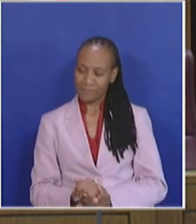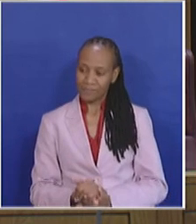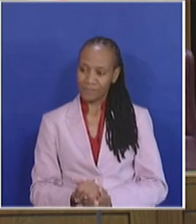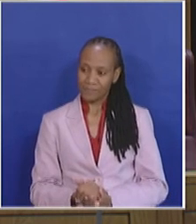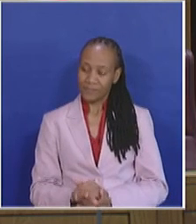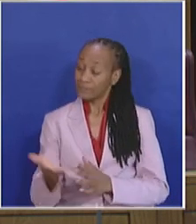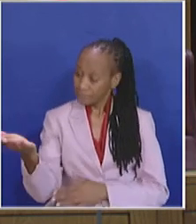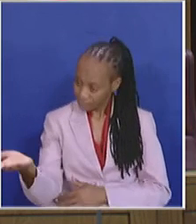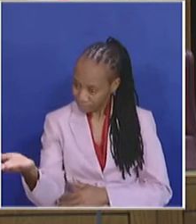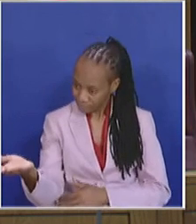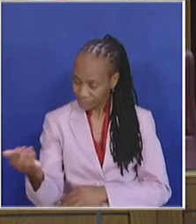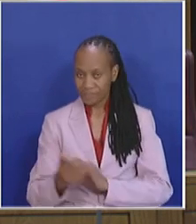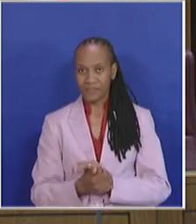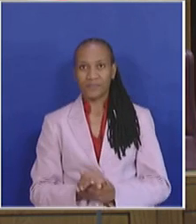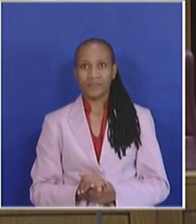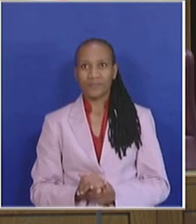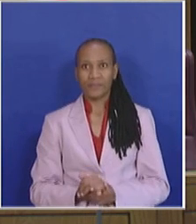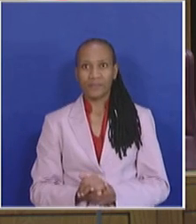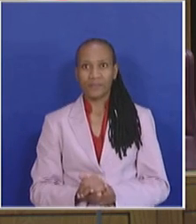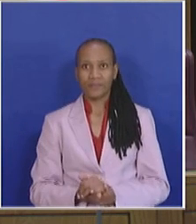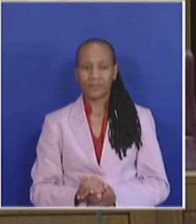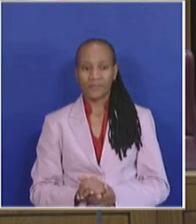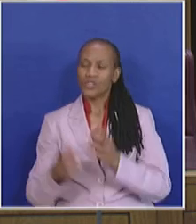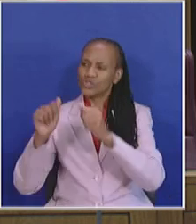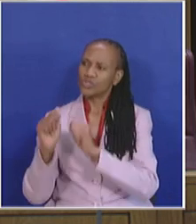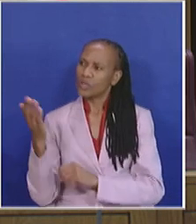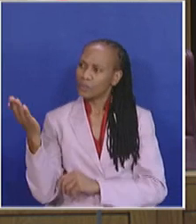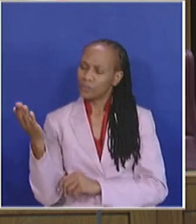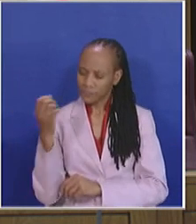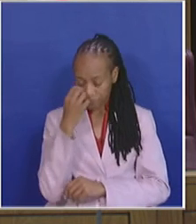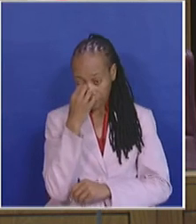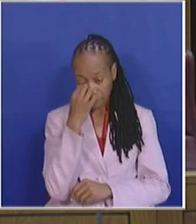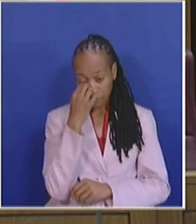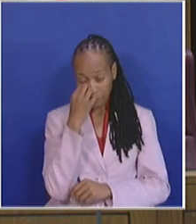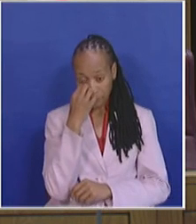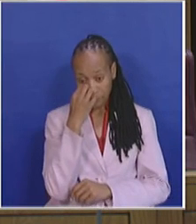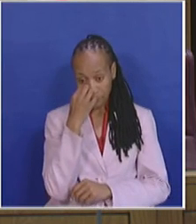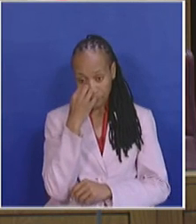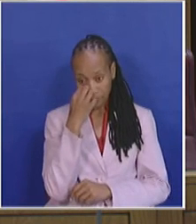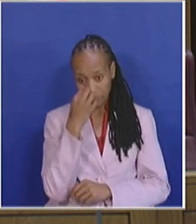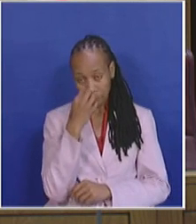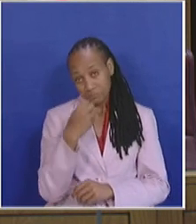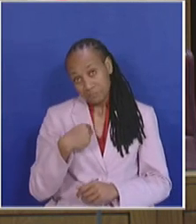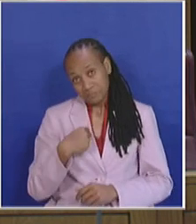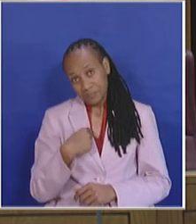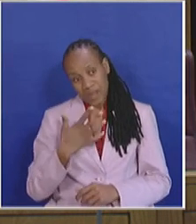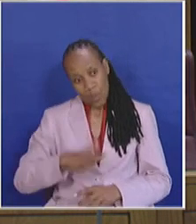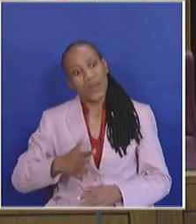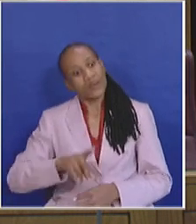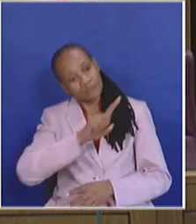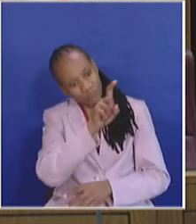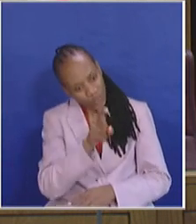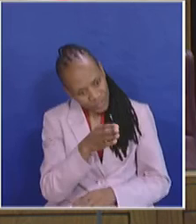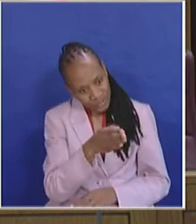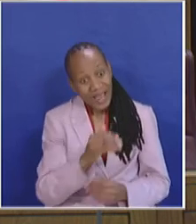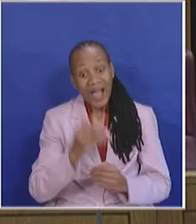Honorable Julius, yes. I'm just waiting for the mic. Chairperson, just can I also be in line for a question at the end?